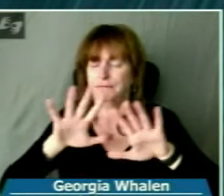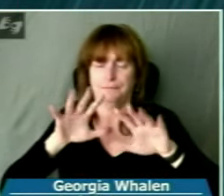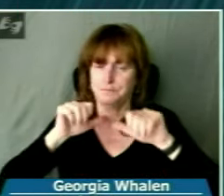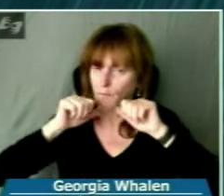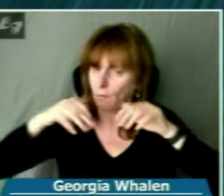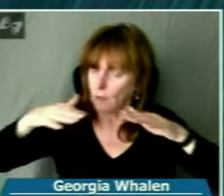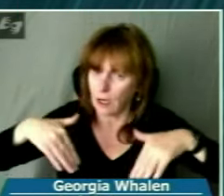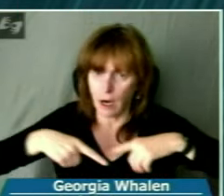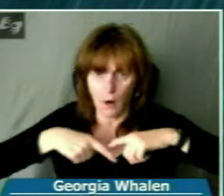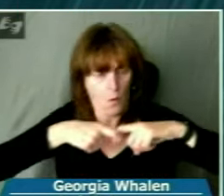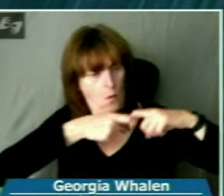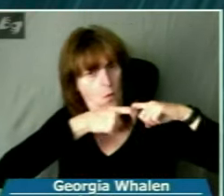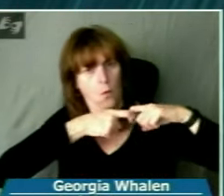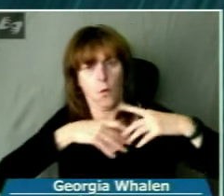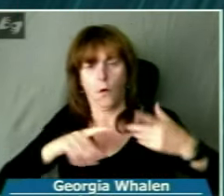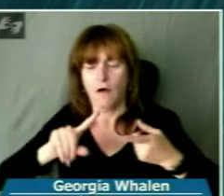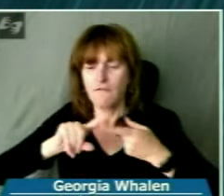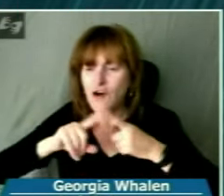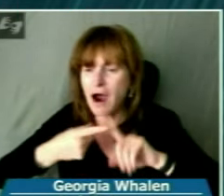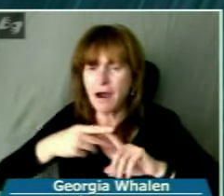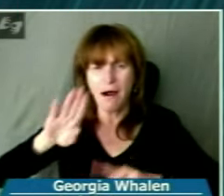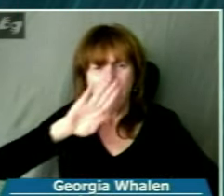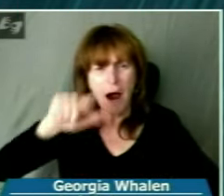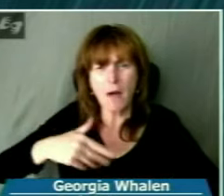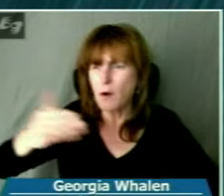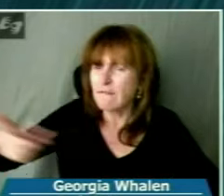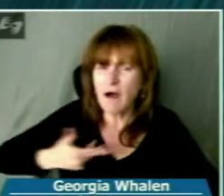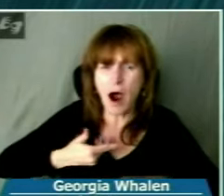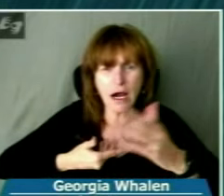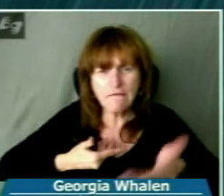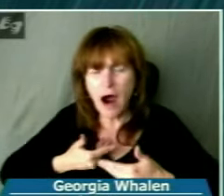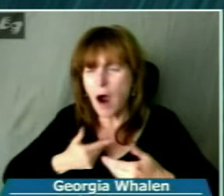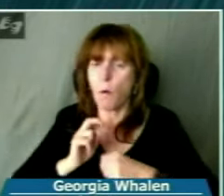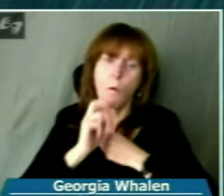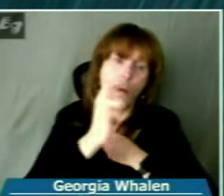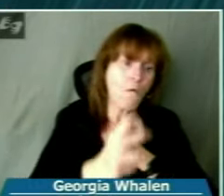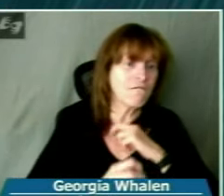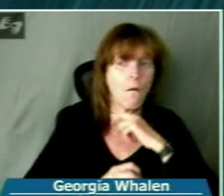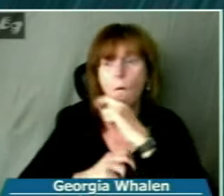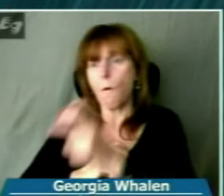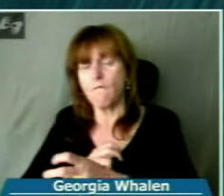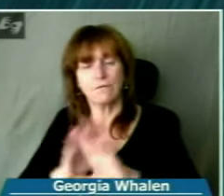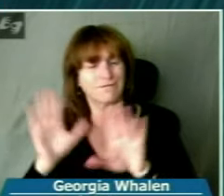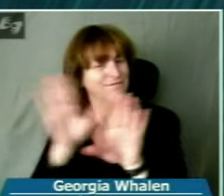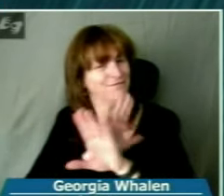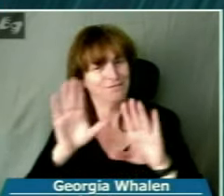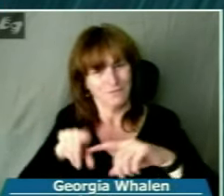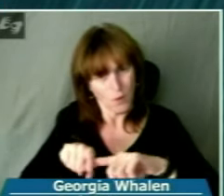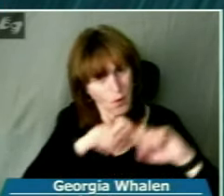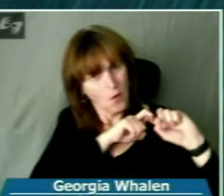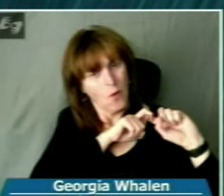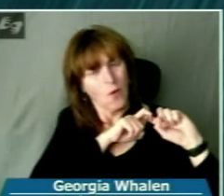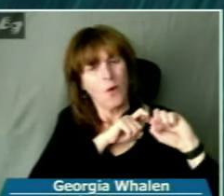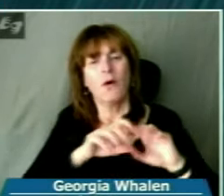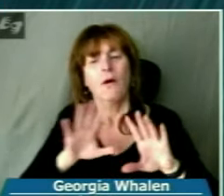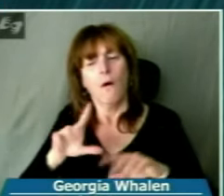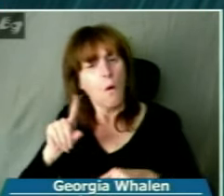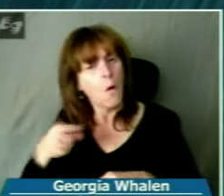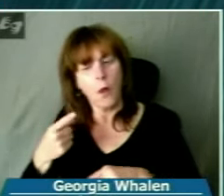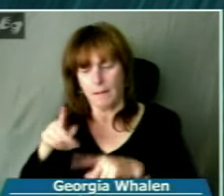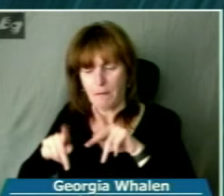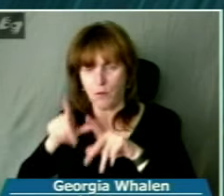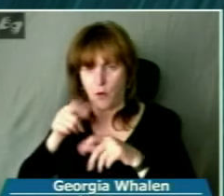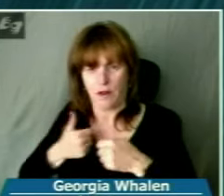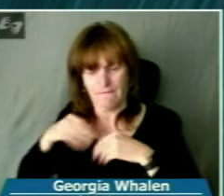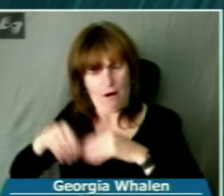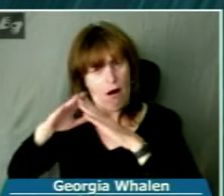friends and have barbecues yet. We're not there yet. So obviously staying within your own family group. And then the other pieces